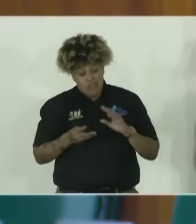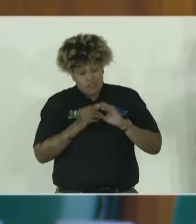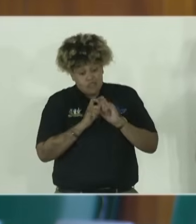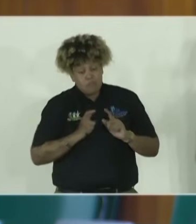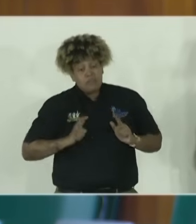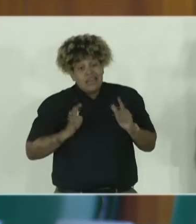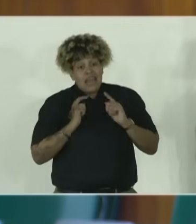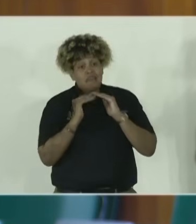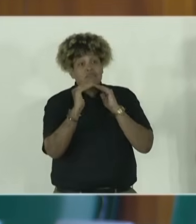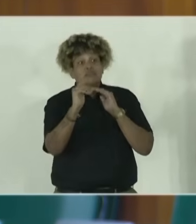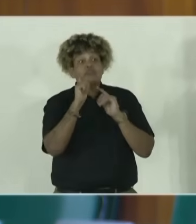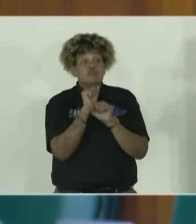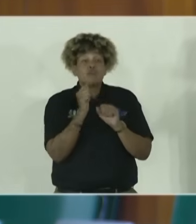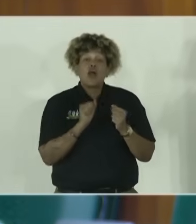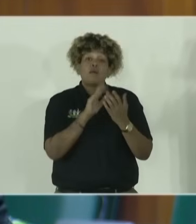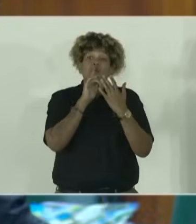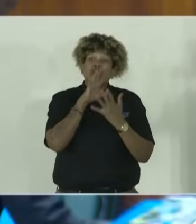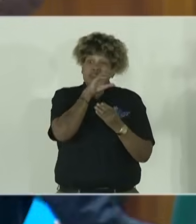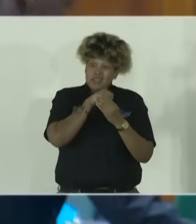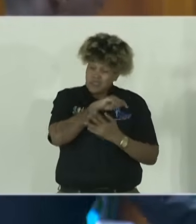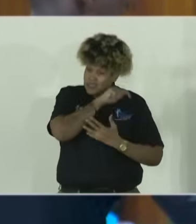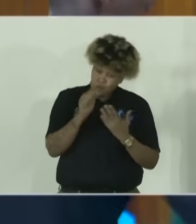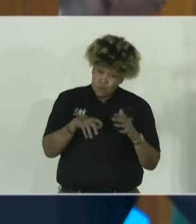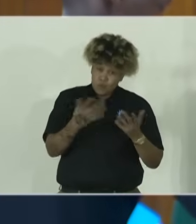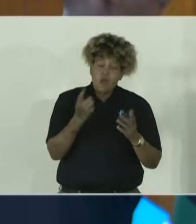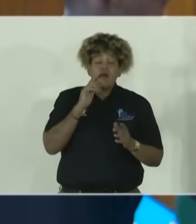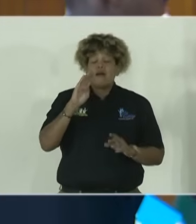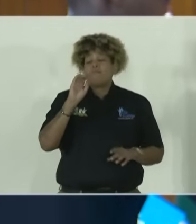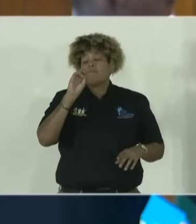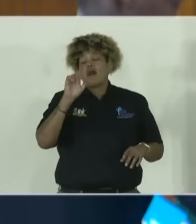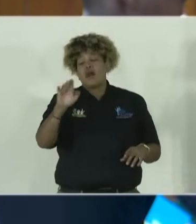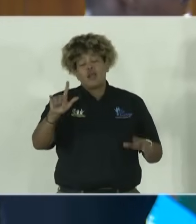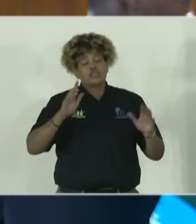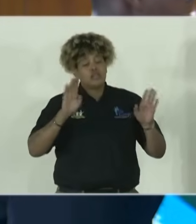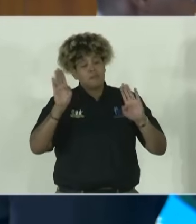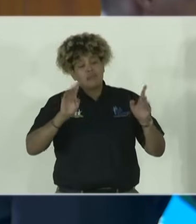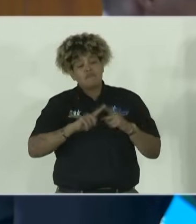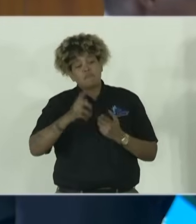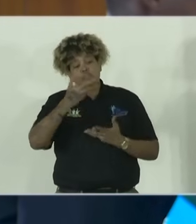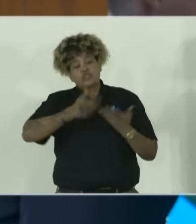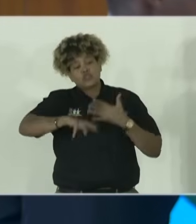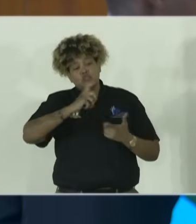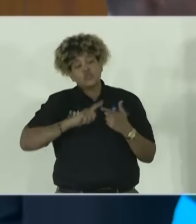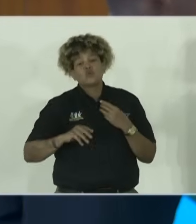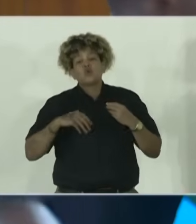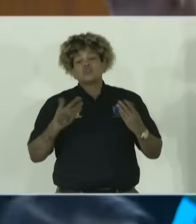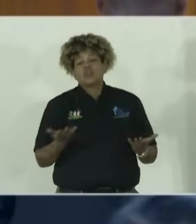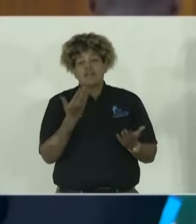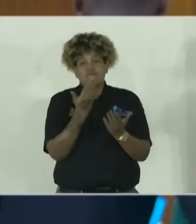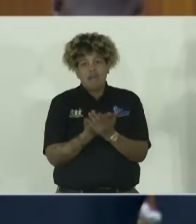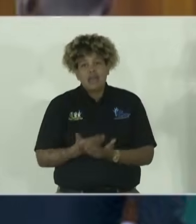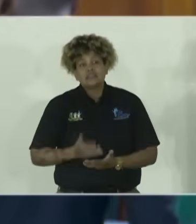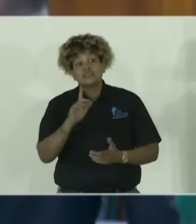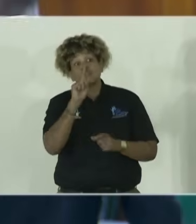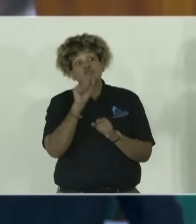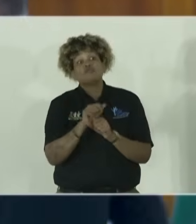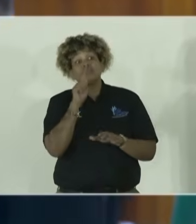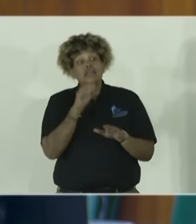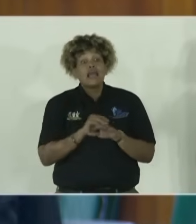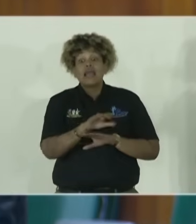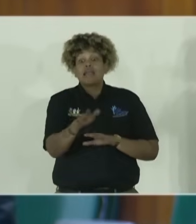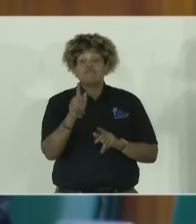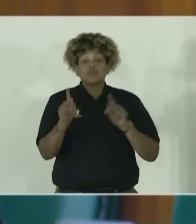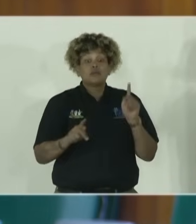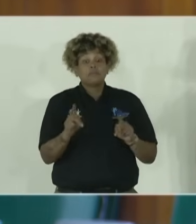stage approach, which accounts for, among other things, biological, behavioral, and social factors that influence a